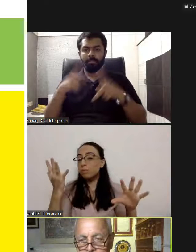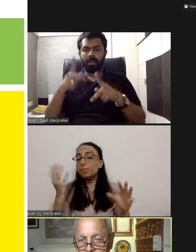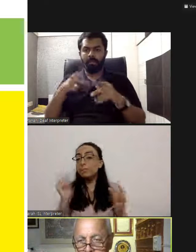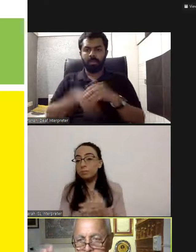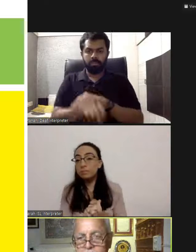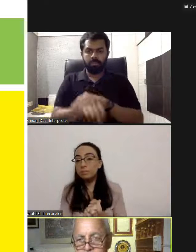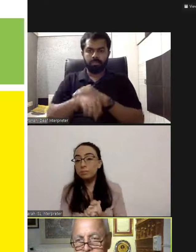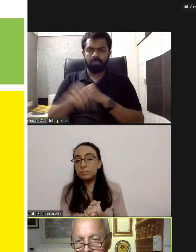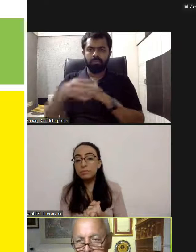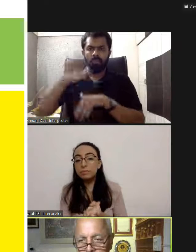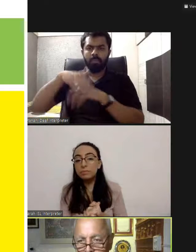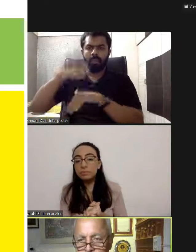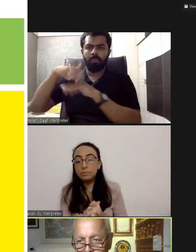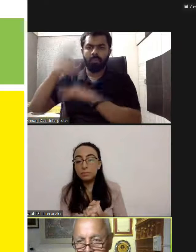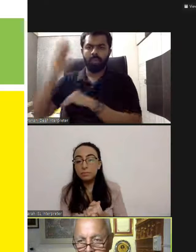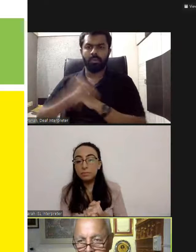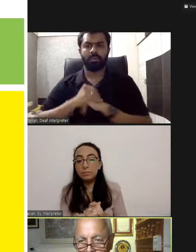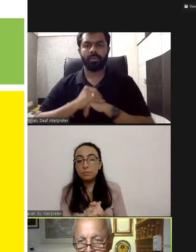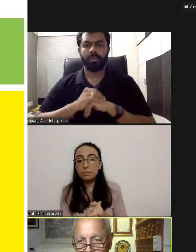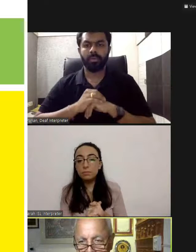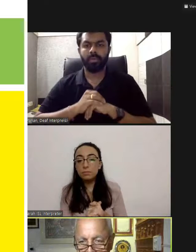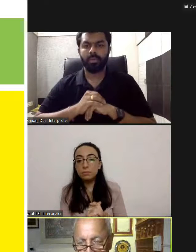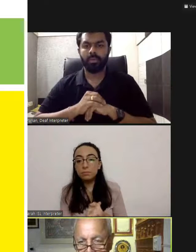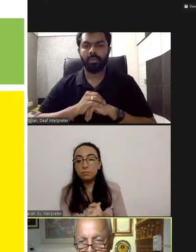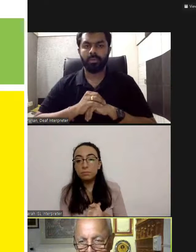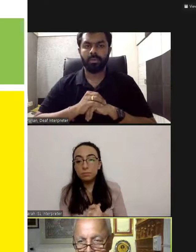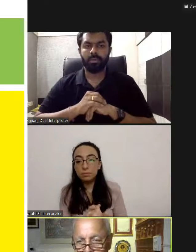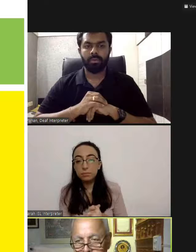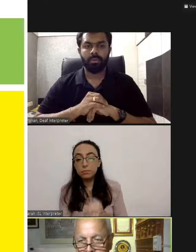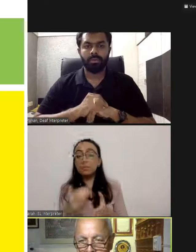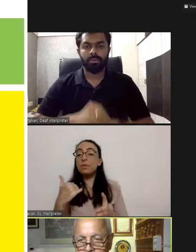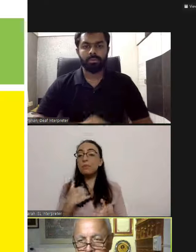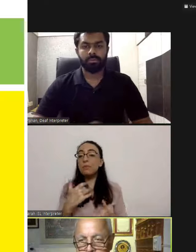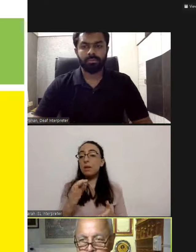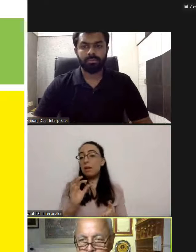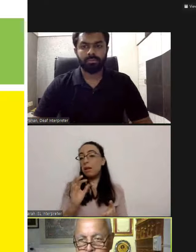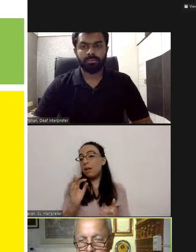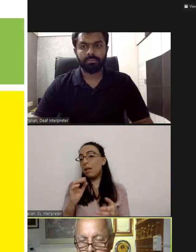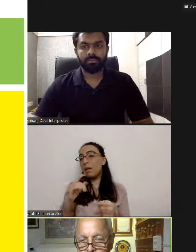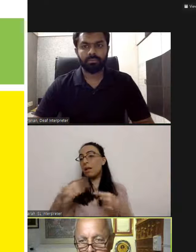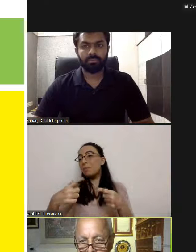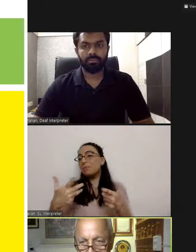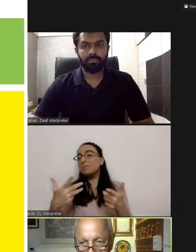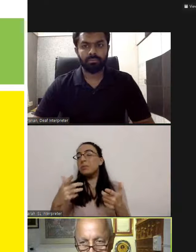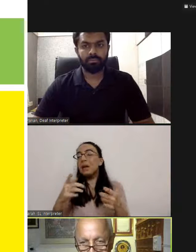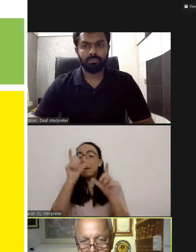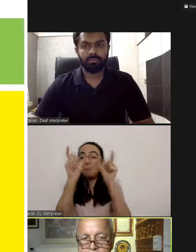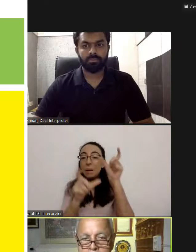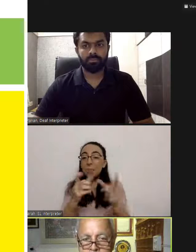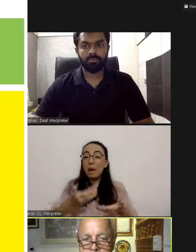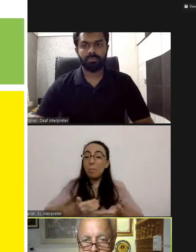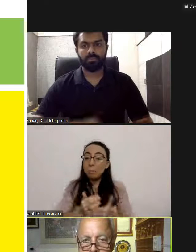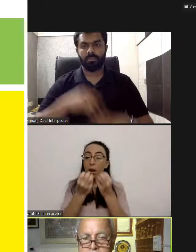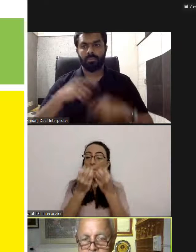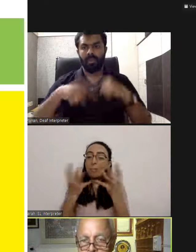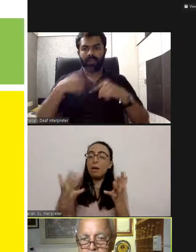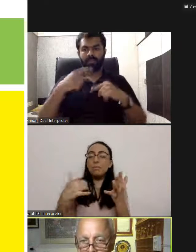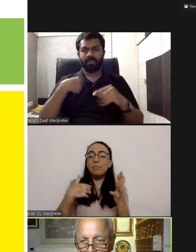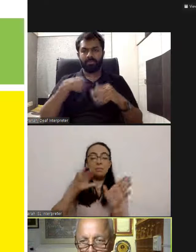I'm not one of those who like to talk in terms of optimum theory, population, and all that.